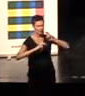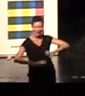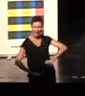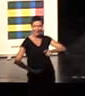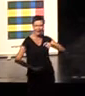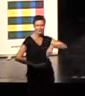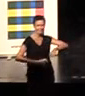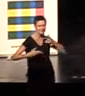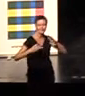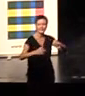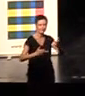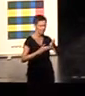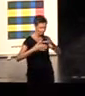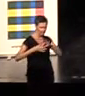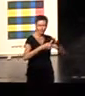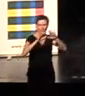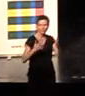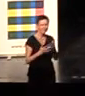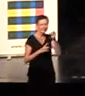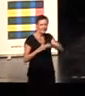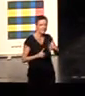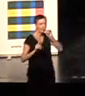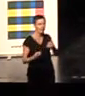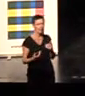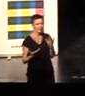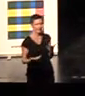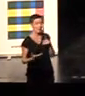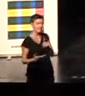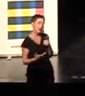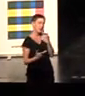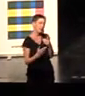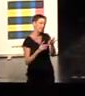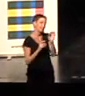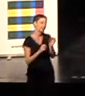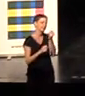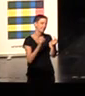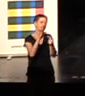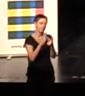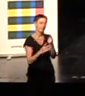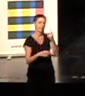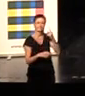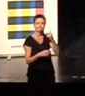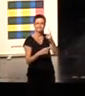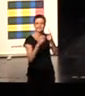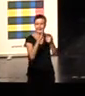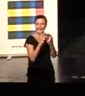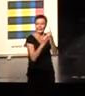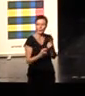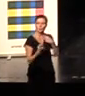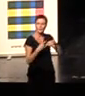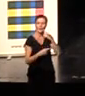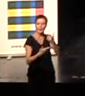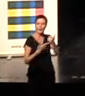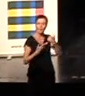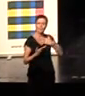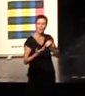globalisation process in the tail met let me just point out some essential features that will and light en ar discussie